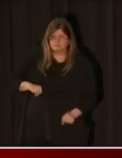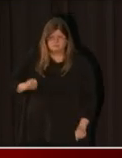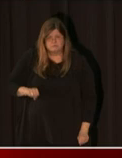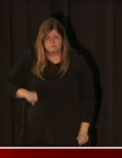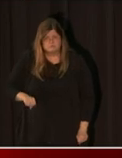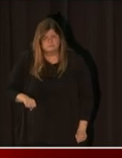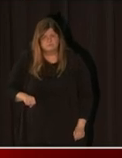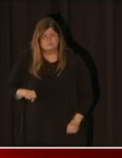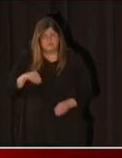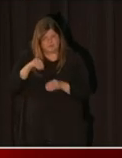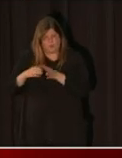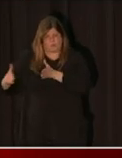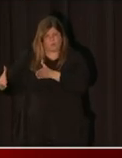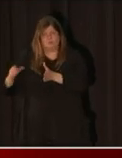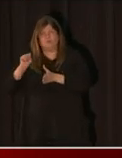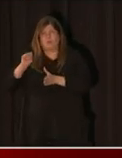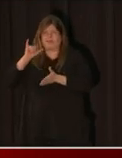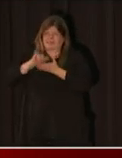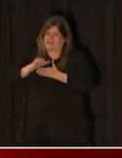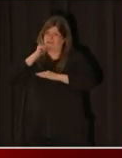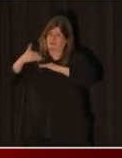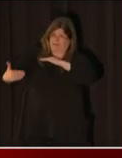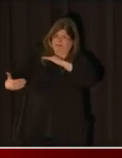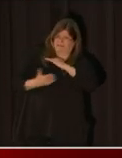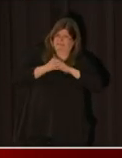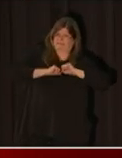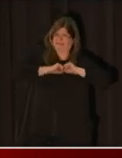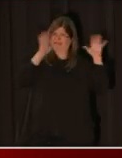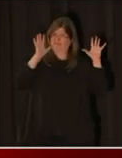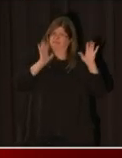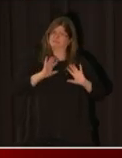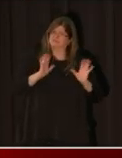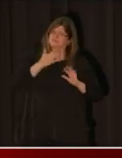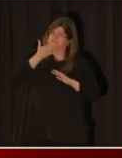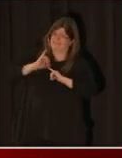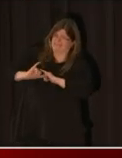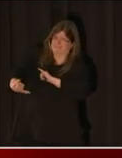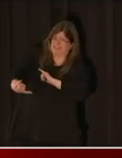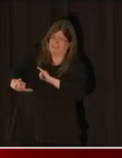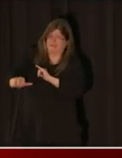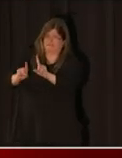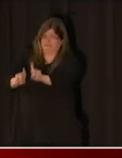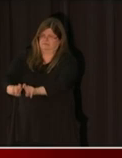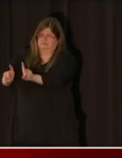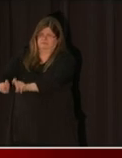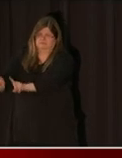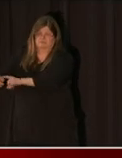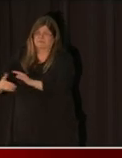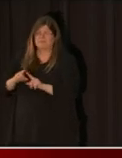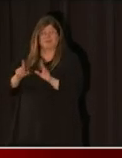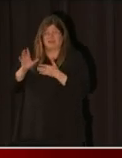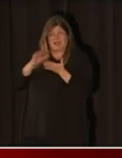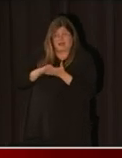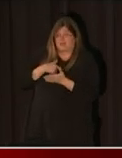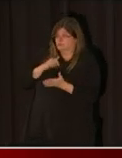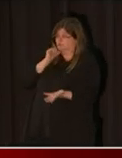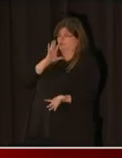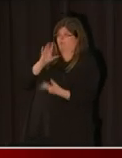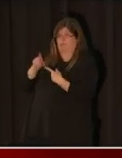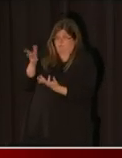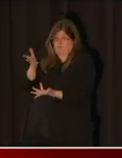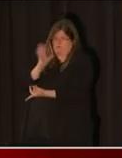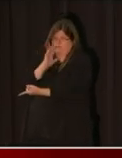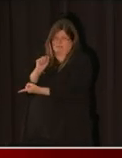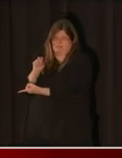not pose a threat to the general public. So I'm not sure what you are describing as screening. You